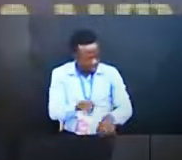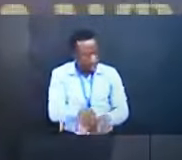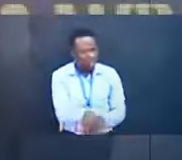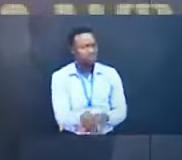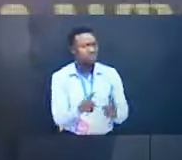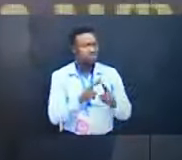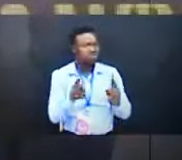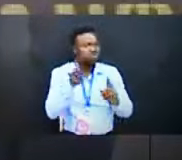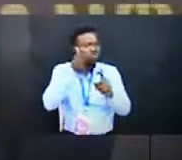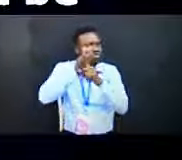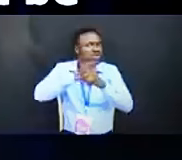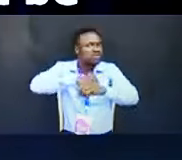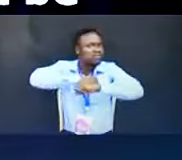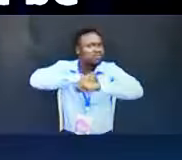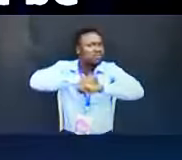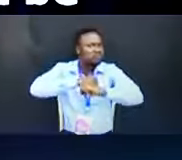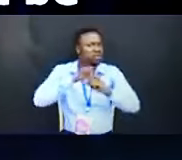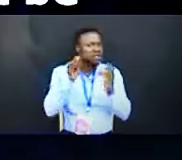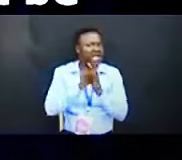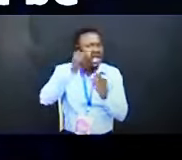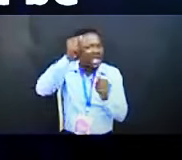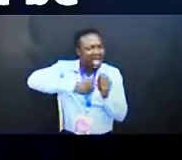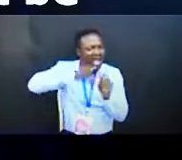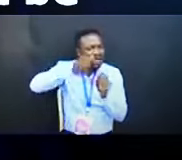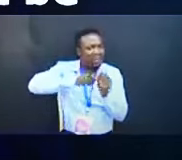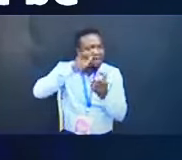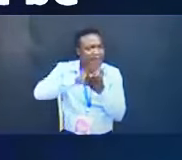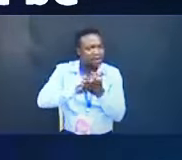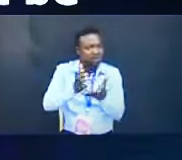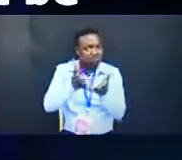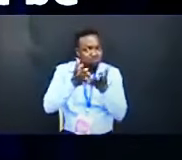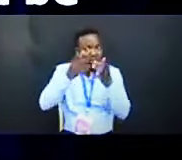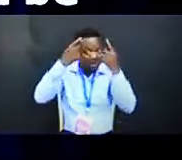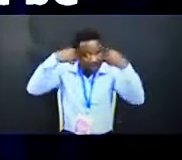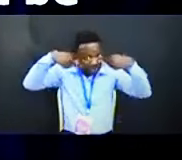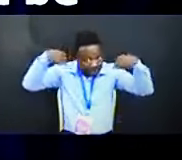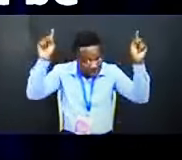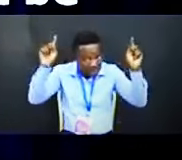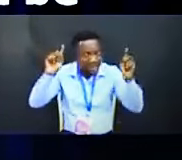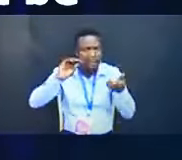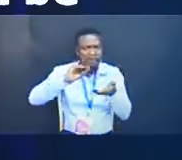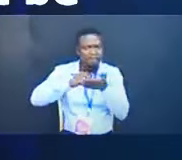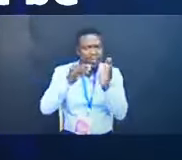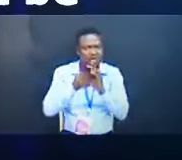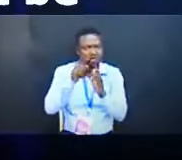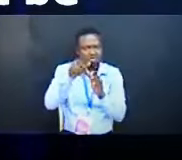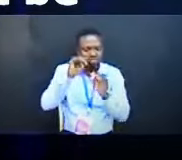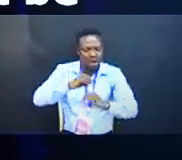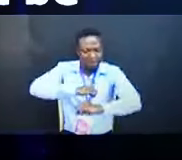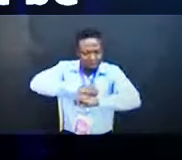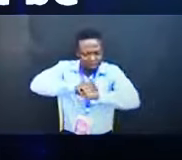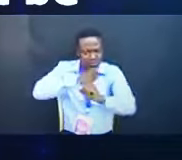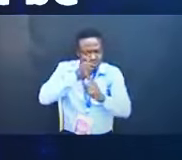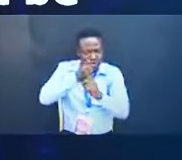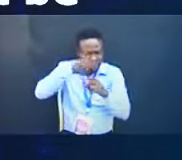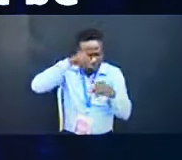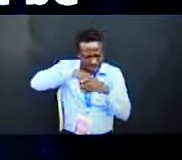spirit. Now, every marriage that wants to really succeed, you must guard yourself in your